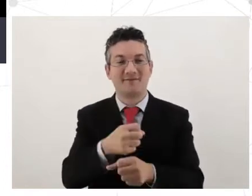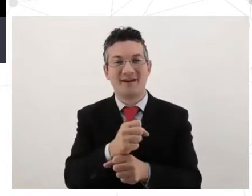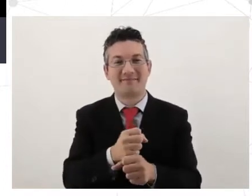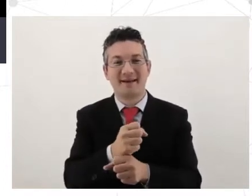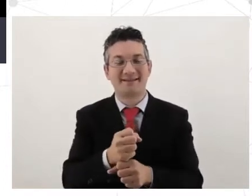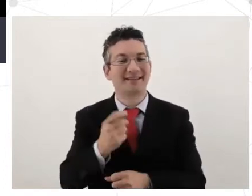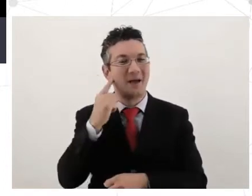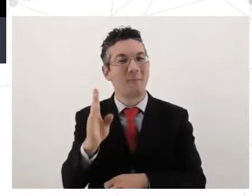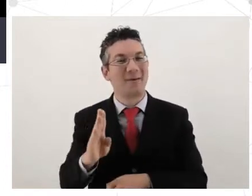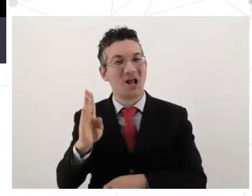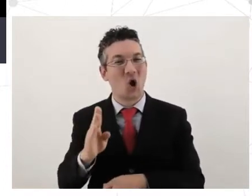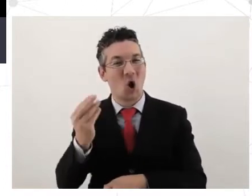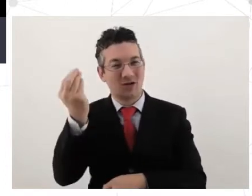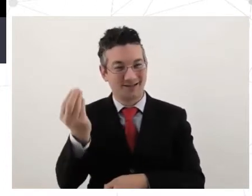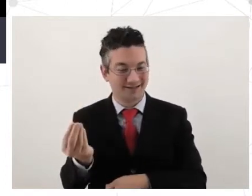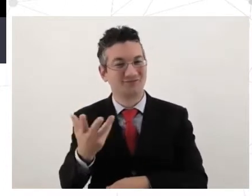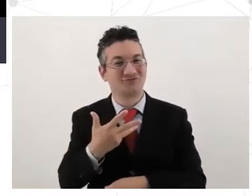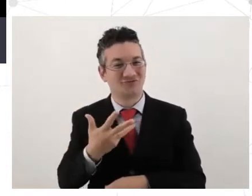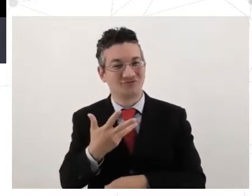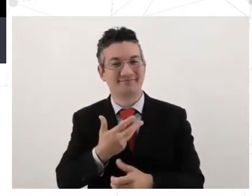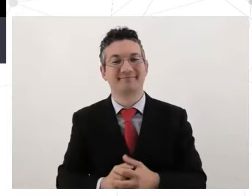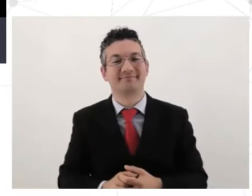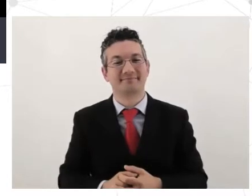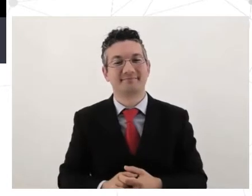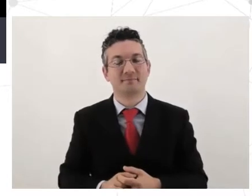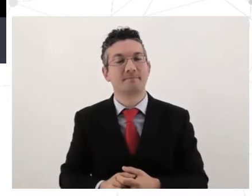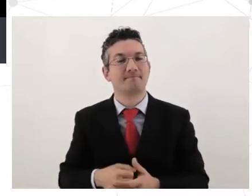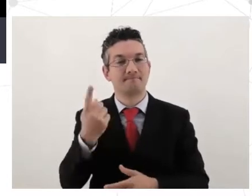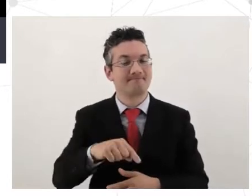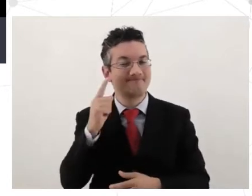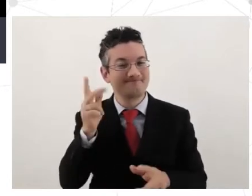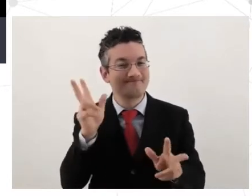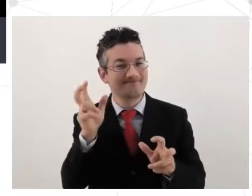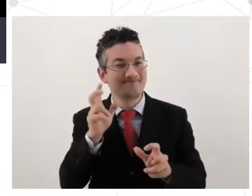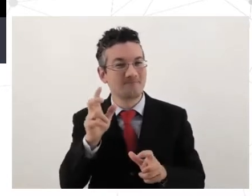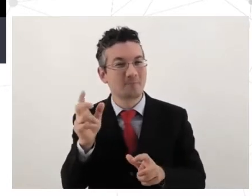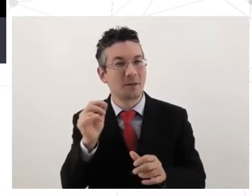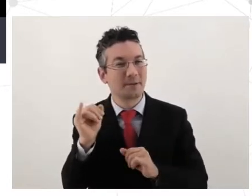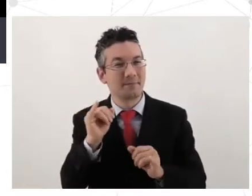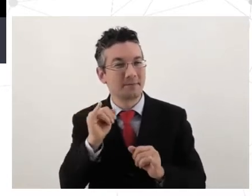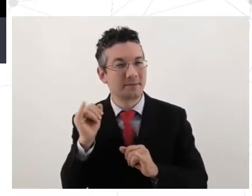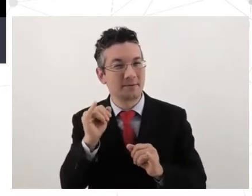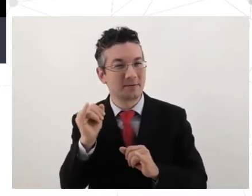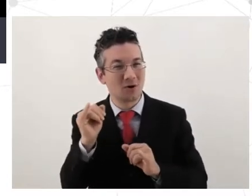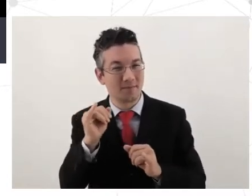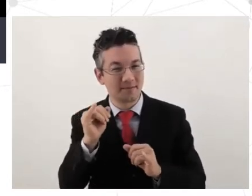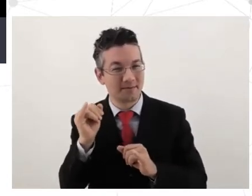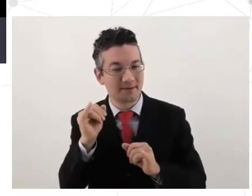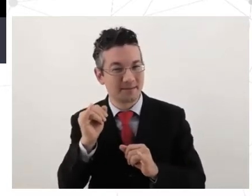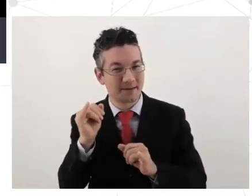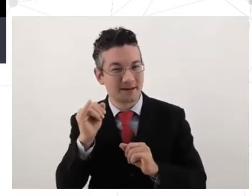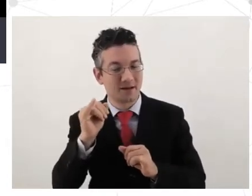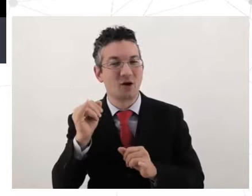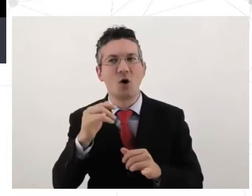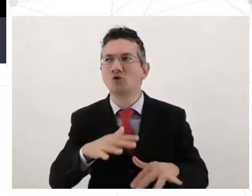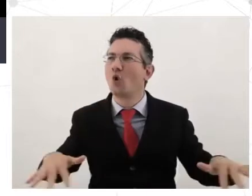user and has shared the location by texting her a marker. Sharing markers is a new feature that we